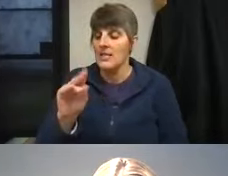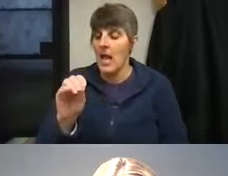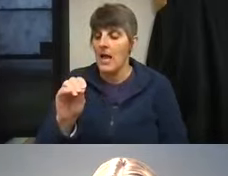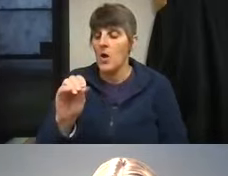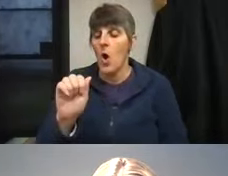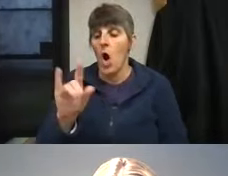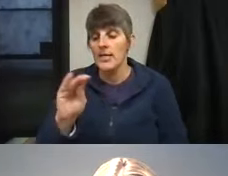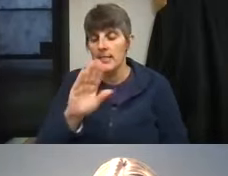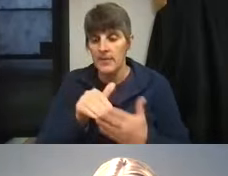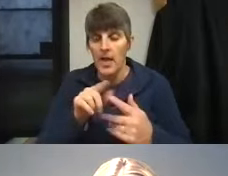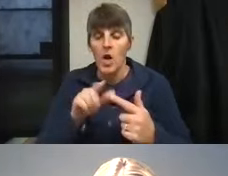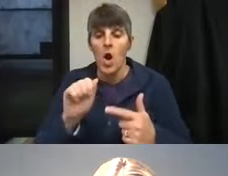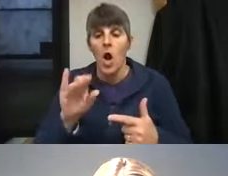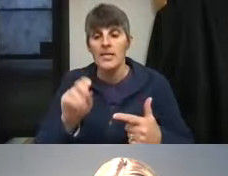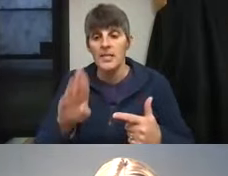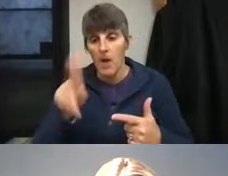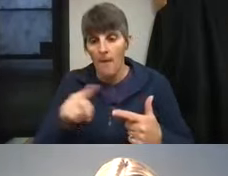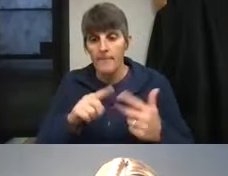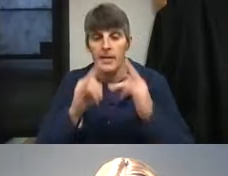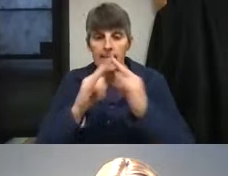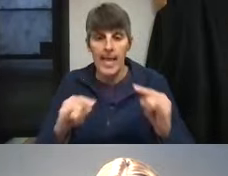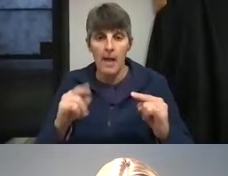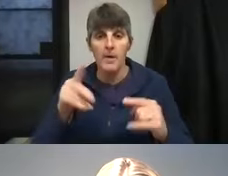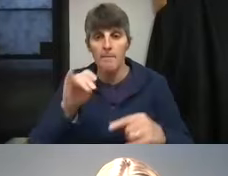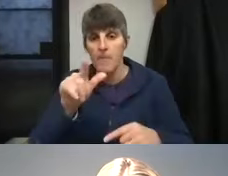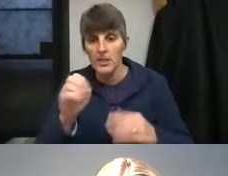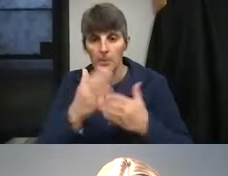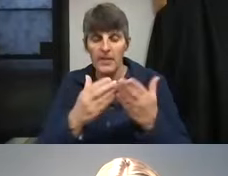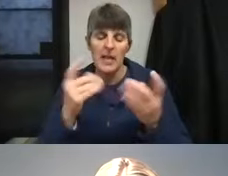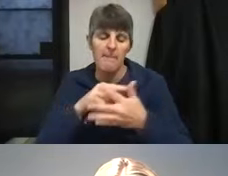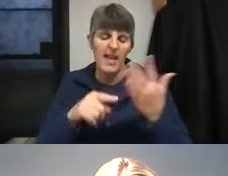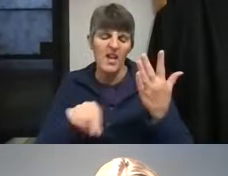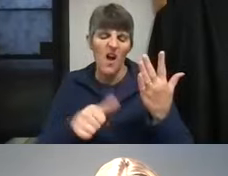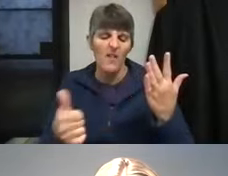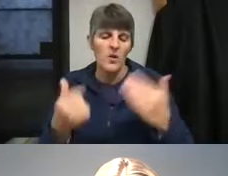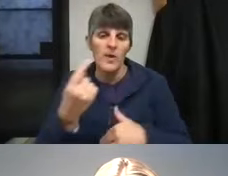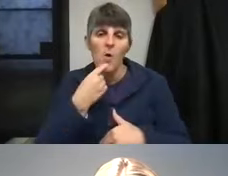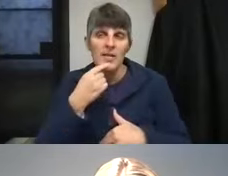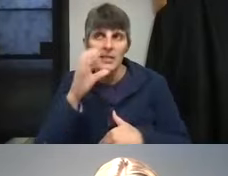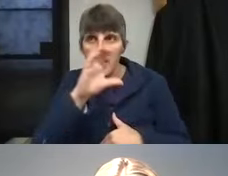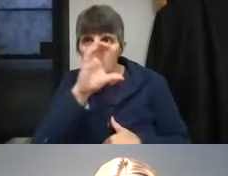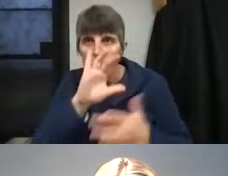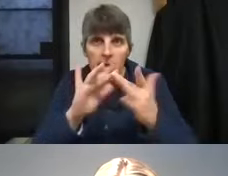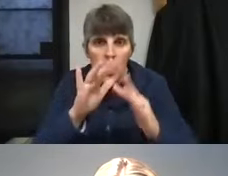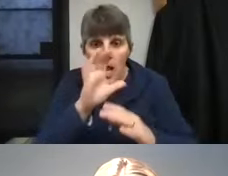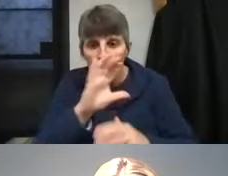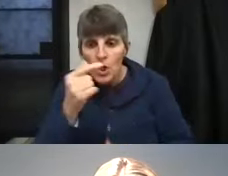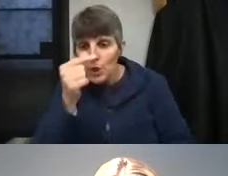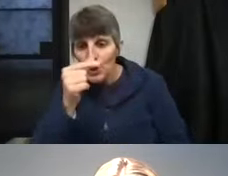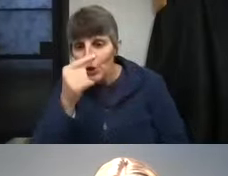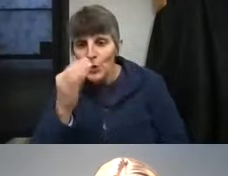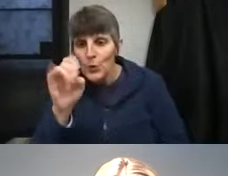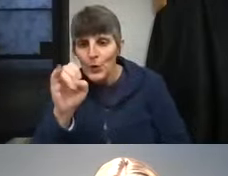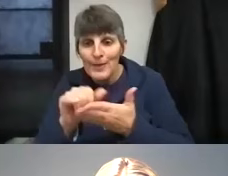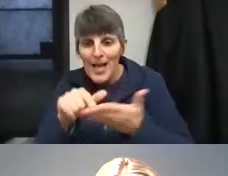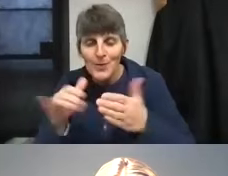Up, Camp Puzzle Piece, and many others. So we always say do internet searches, Google. That's what I do